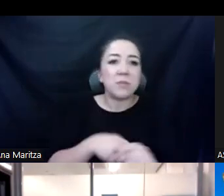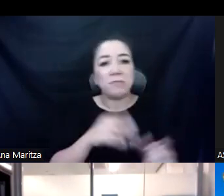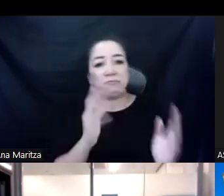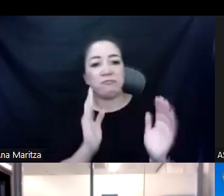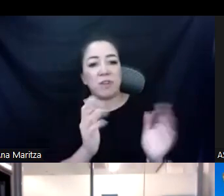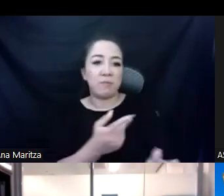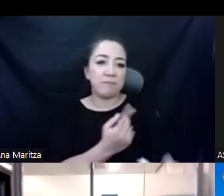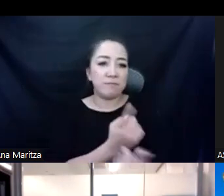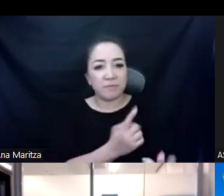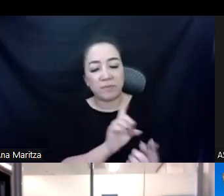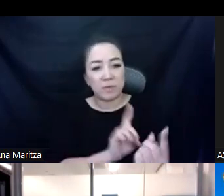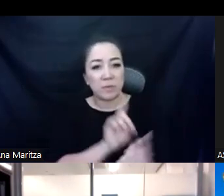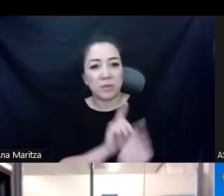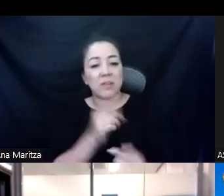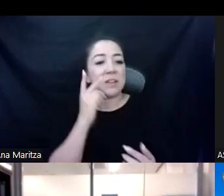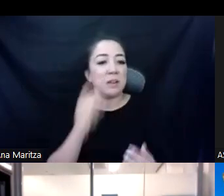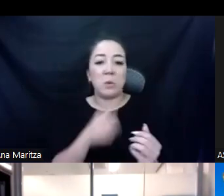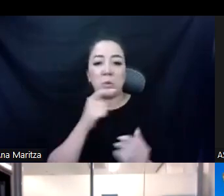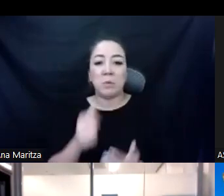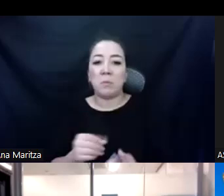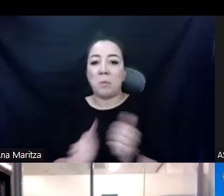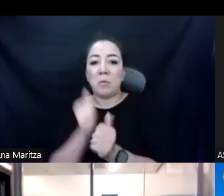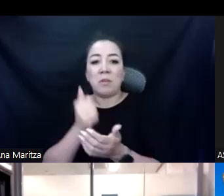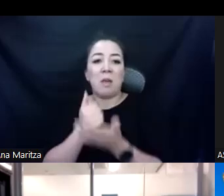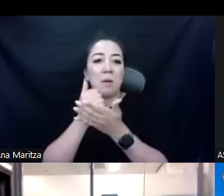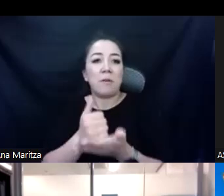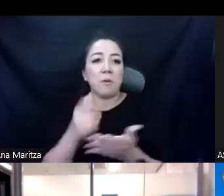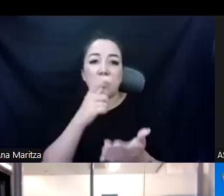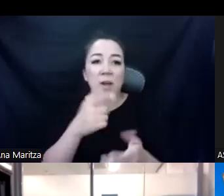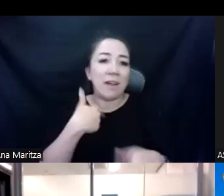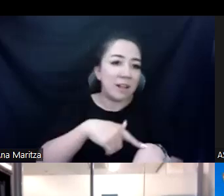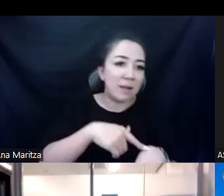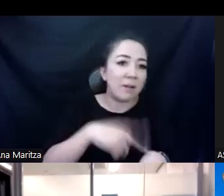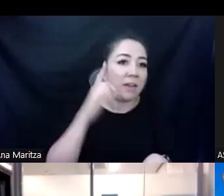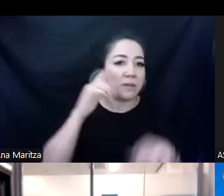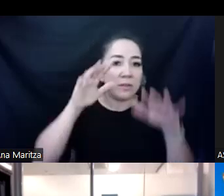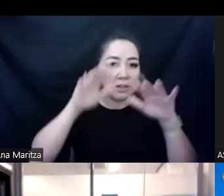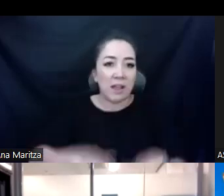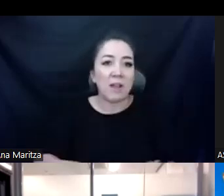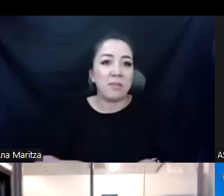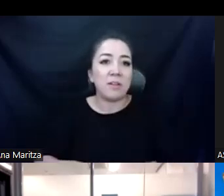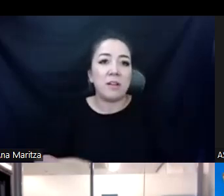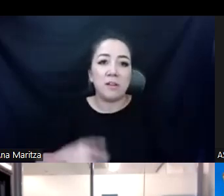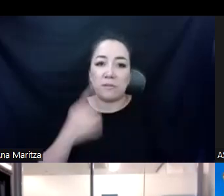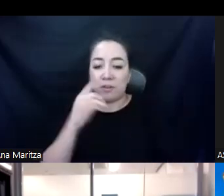to see who can be the most helpful and who has time. So I think we're settling in on